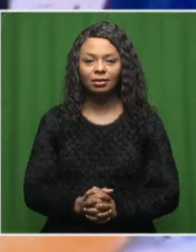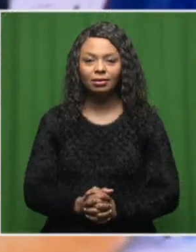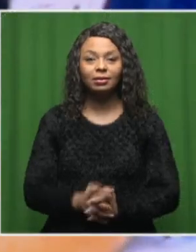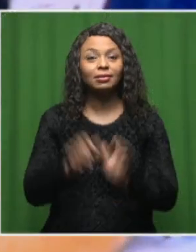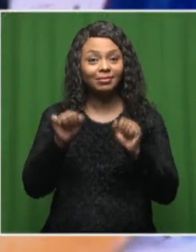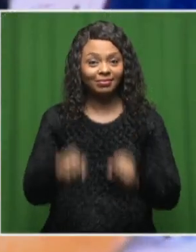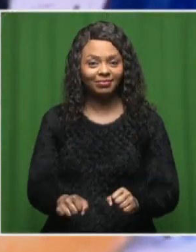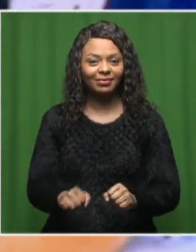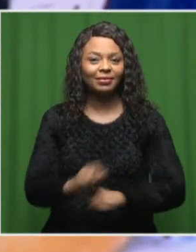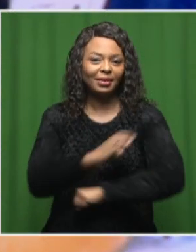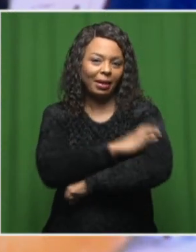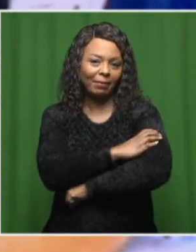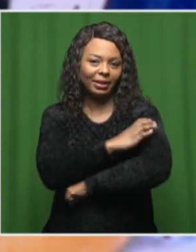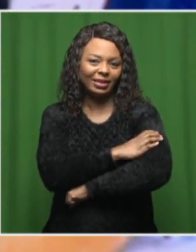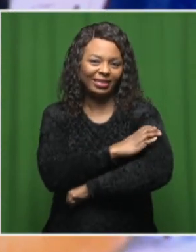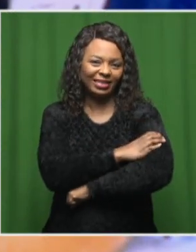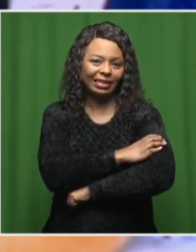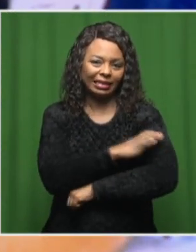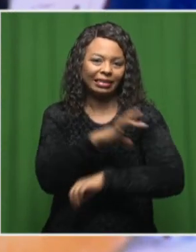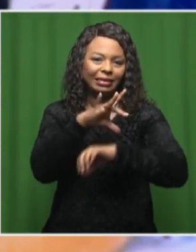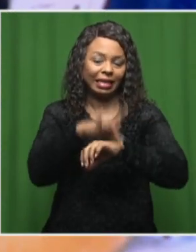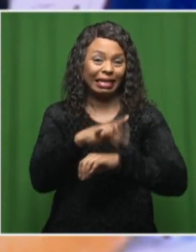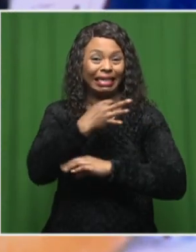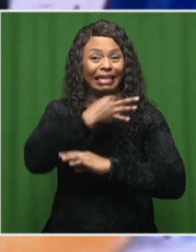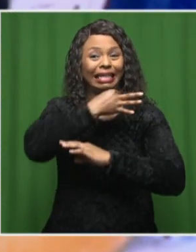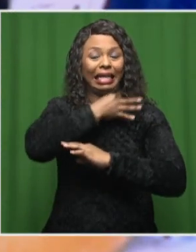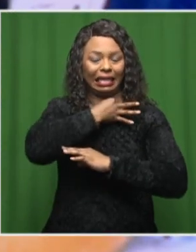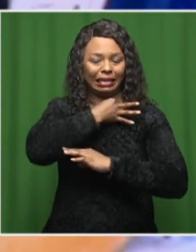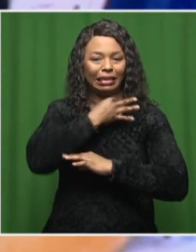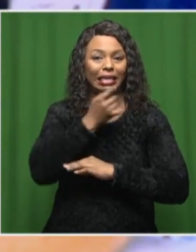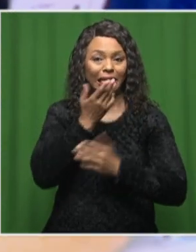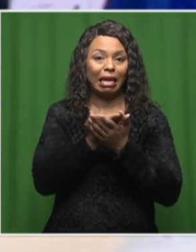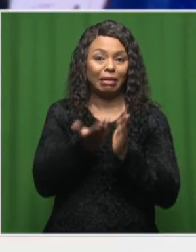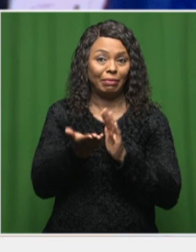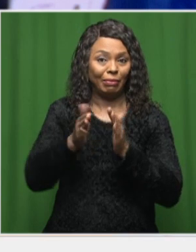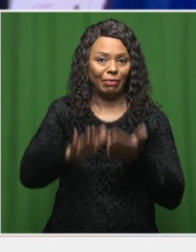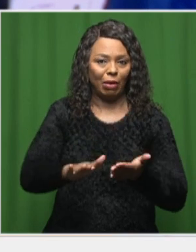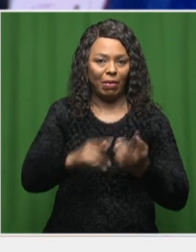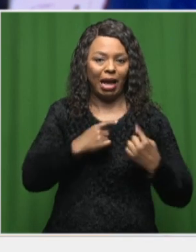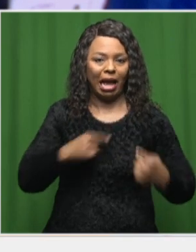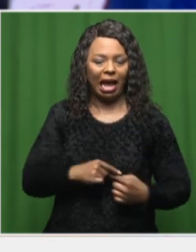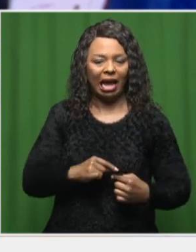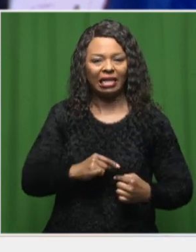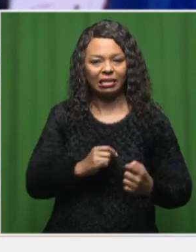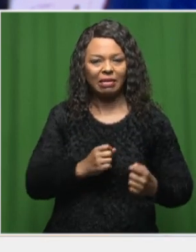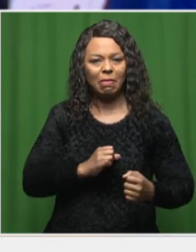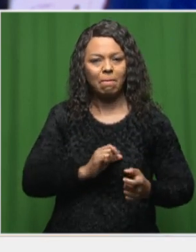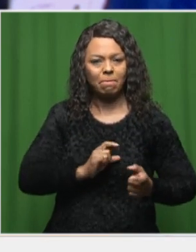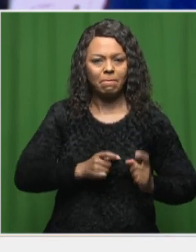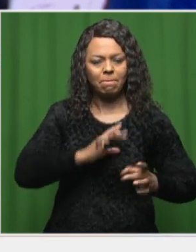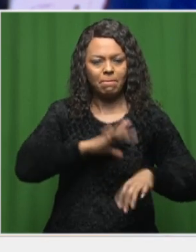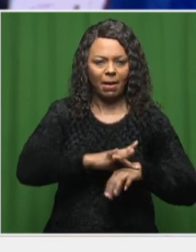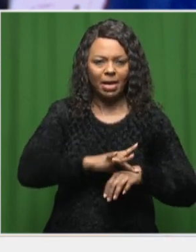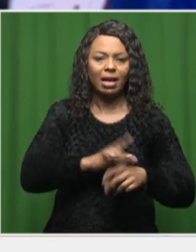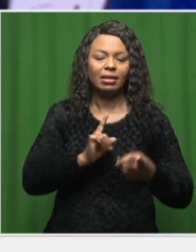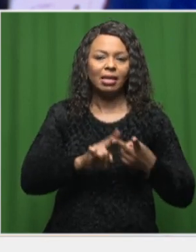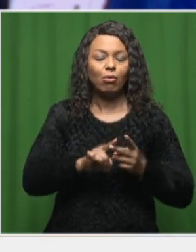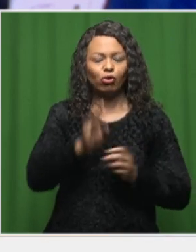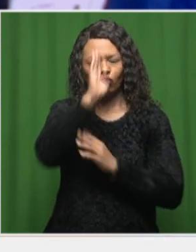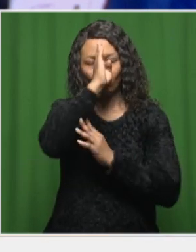Well, hypertension is one of the most serious risk factors for death from heart diseases and strokes, and is responsible for